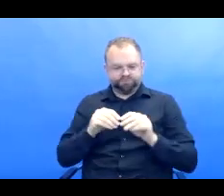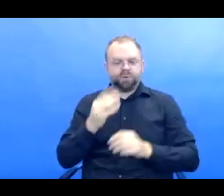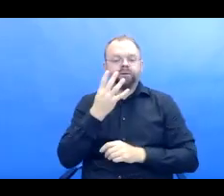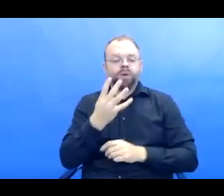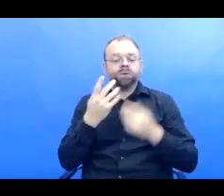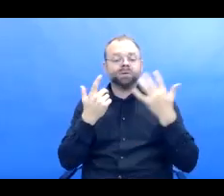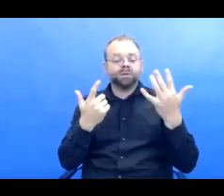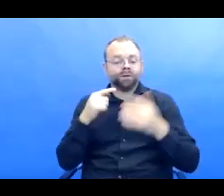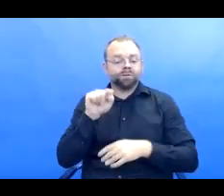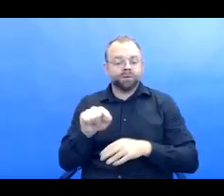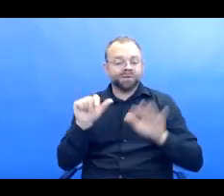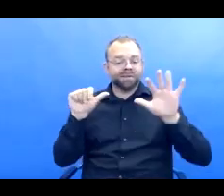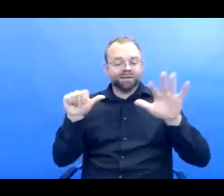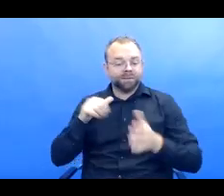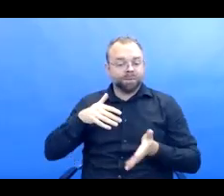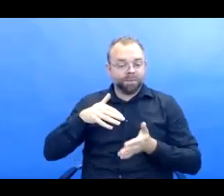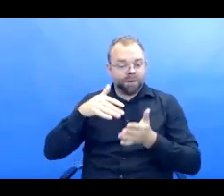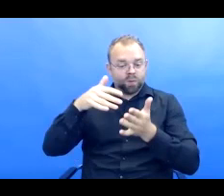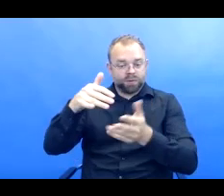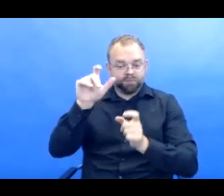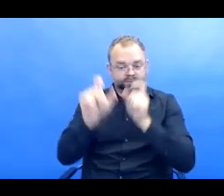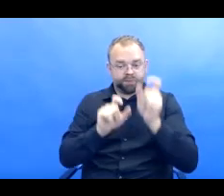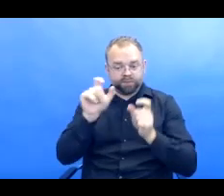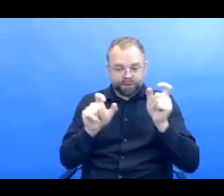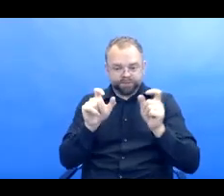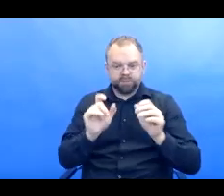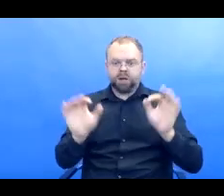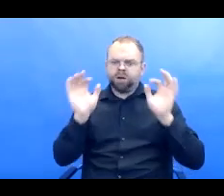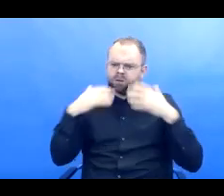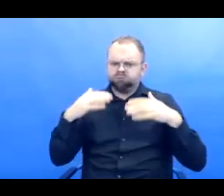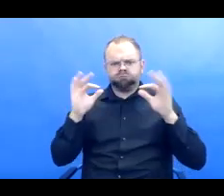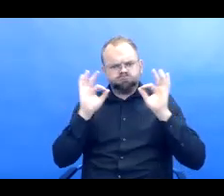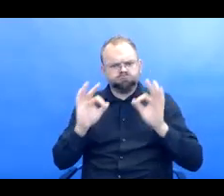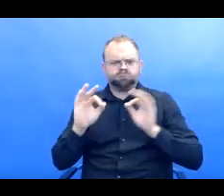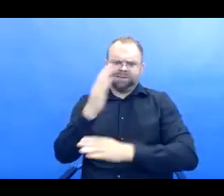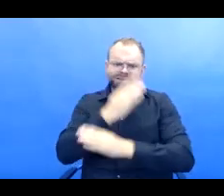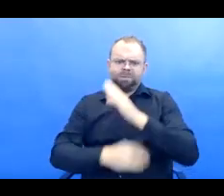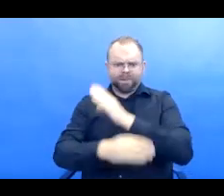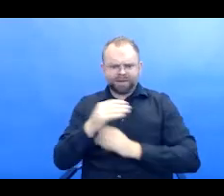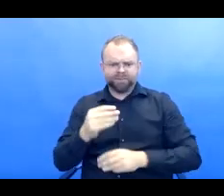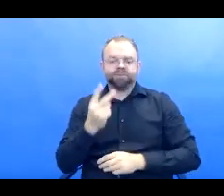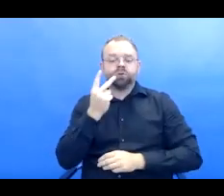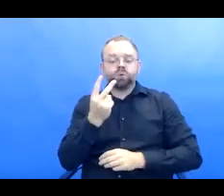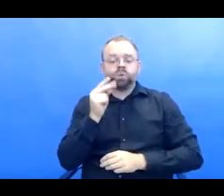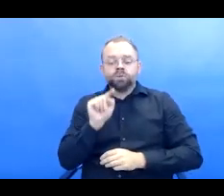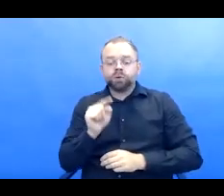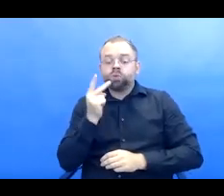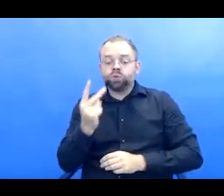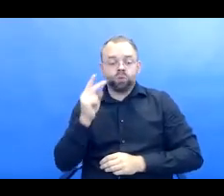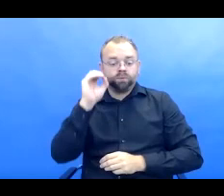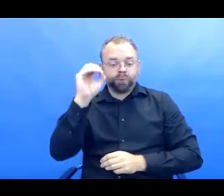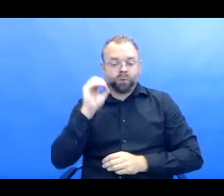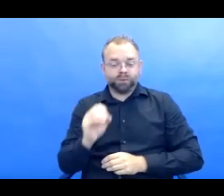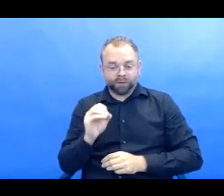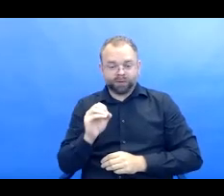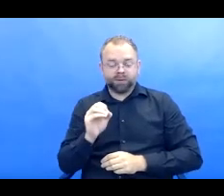about 900 million. And it's very important to note that the Washington short set of questions